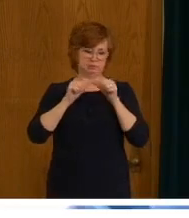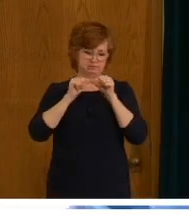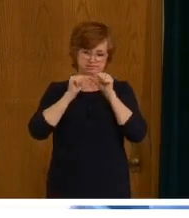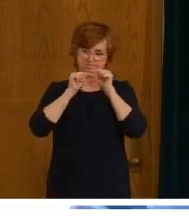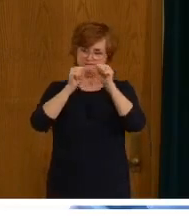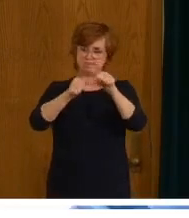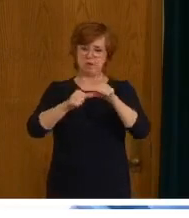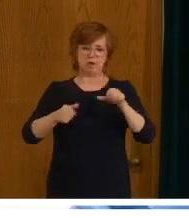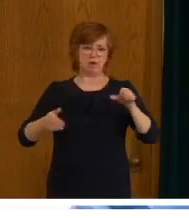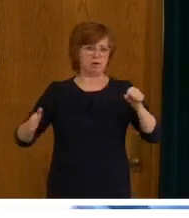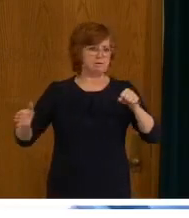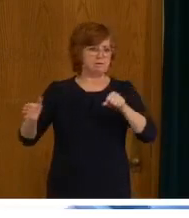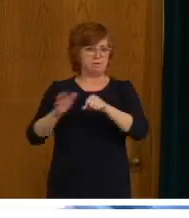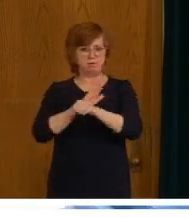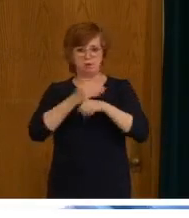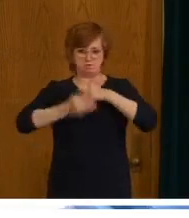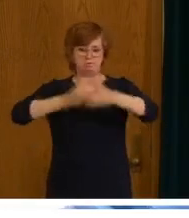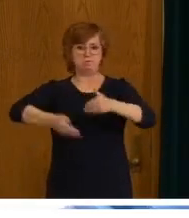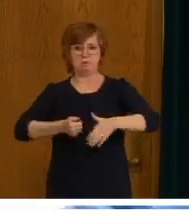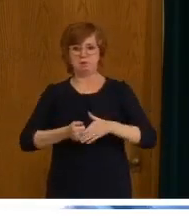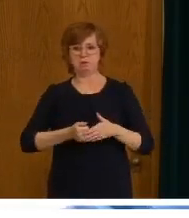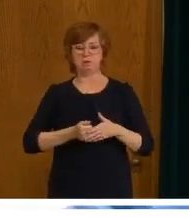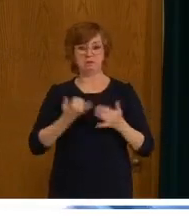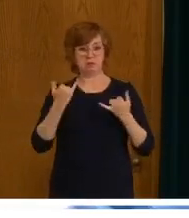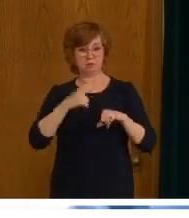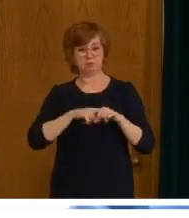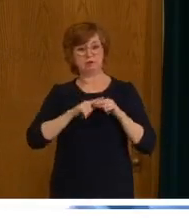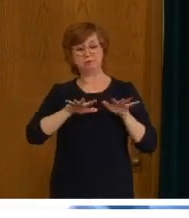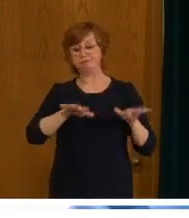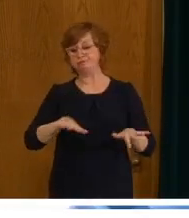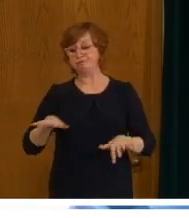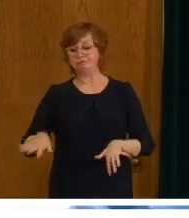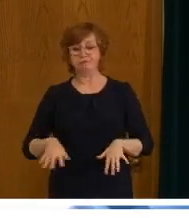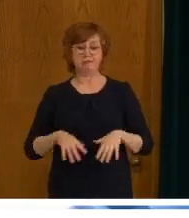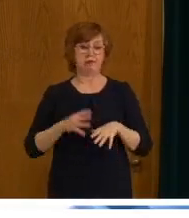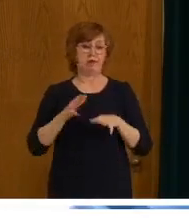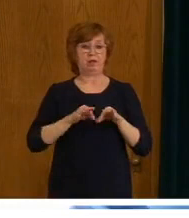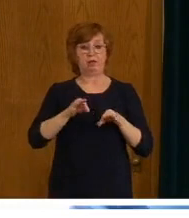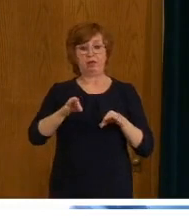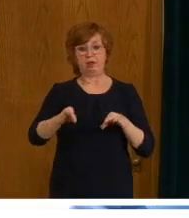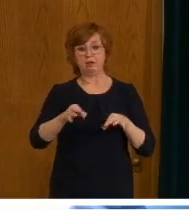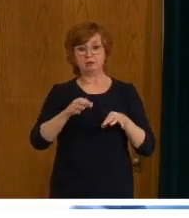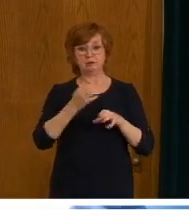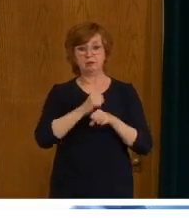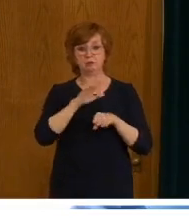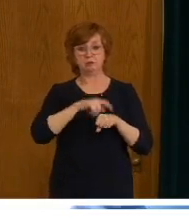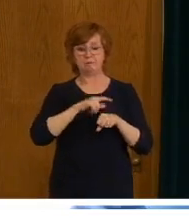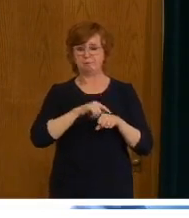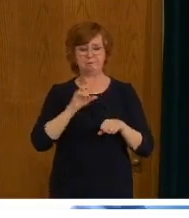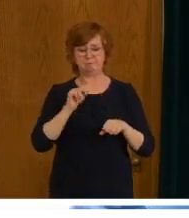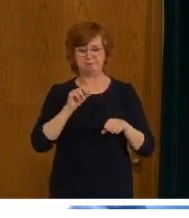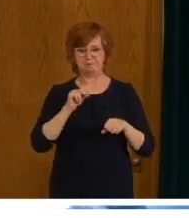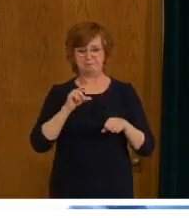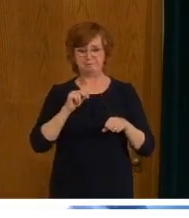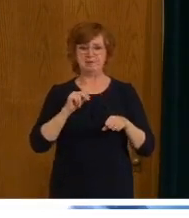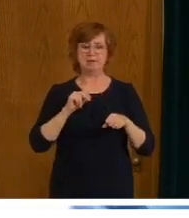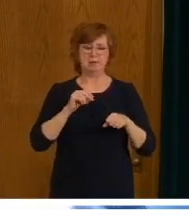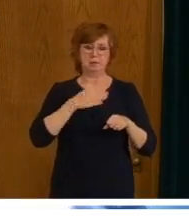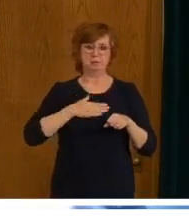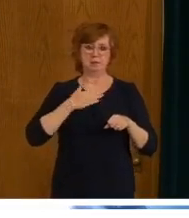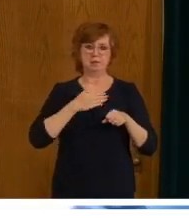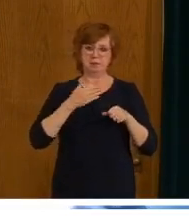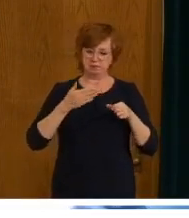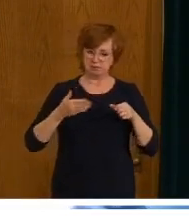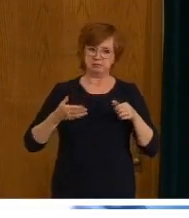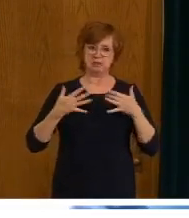doses as quickly as they come. And this really, what we really hope to see by the second week of July, as the